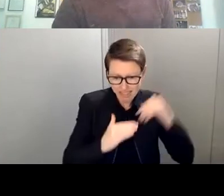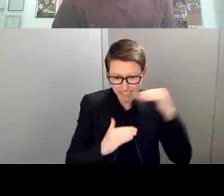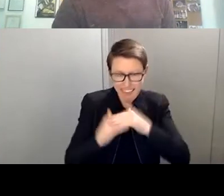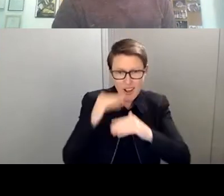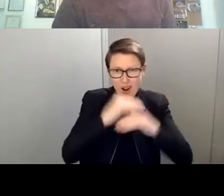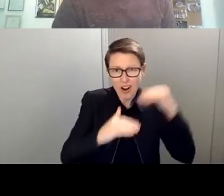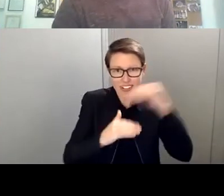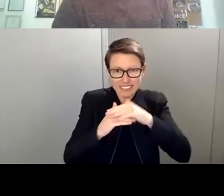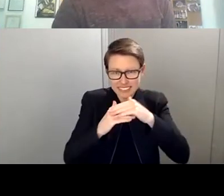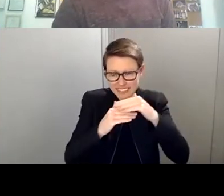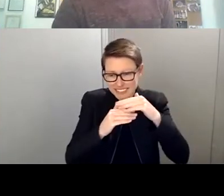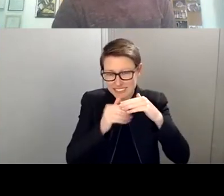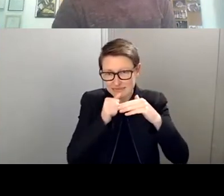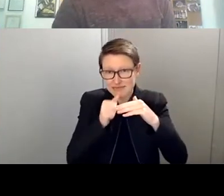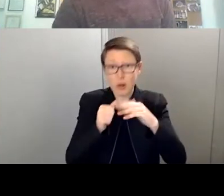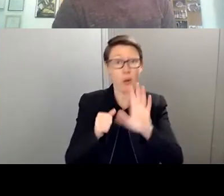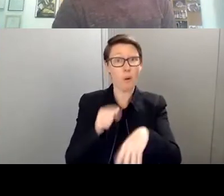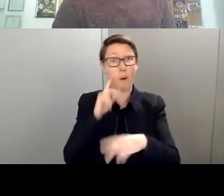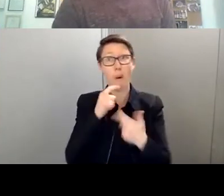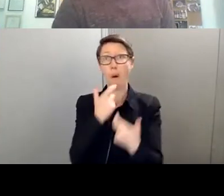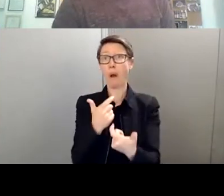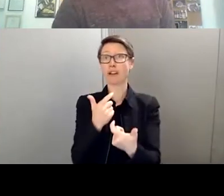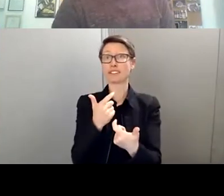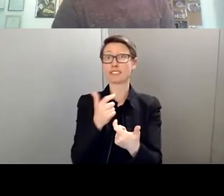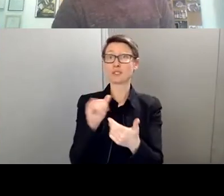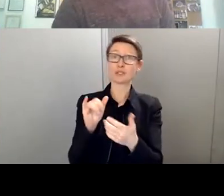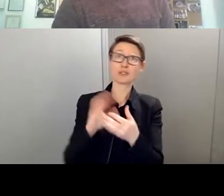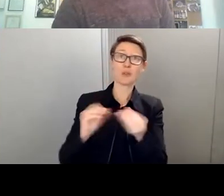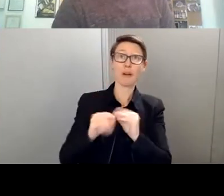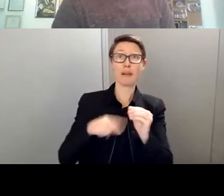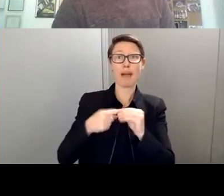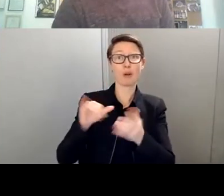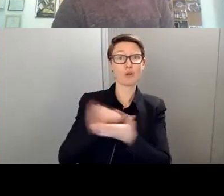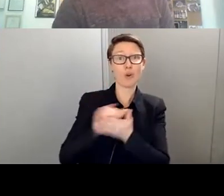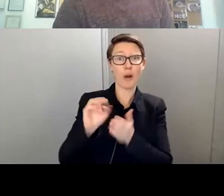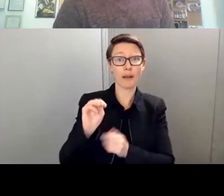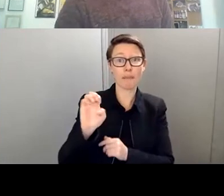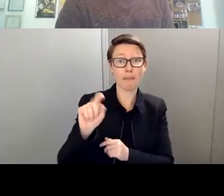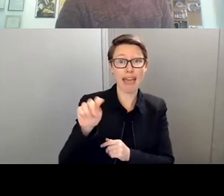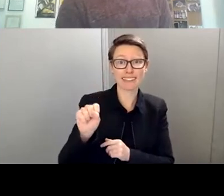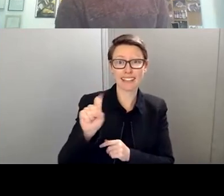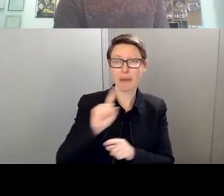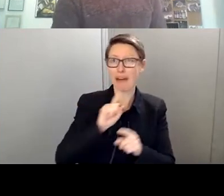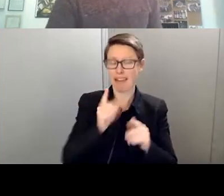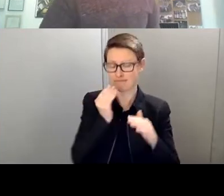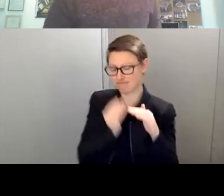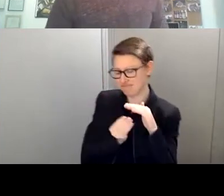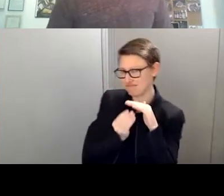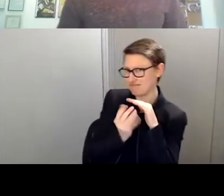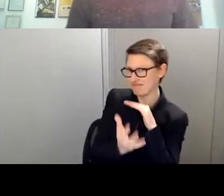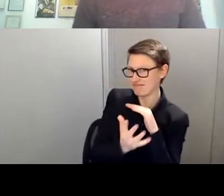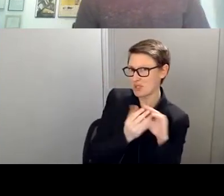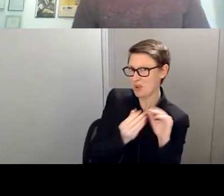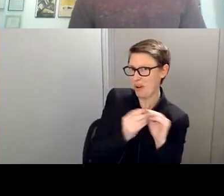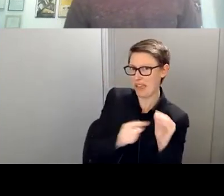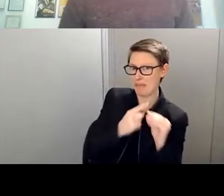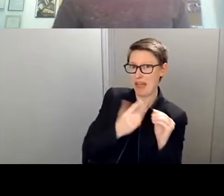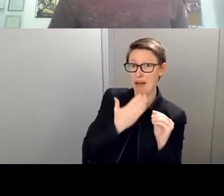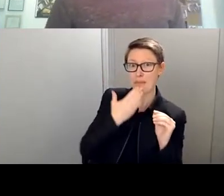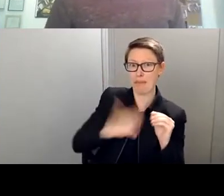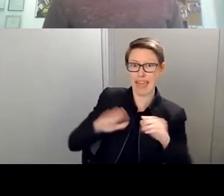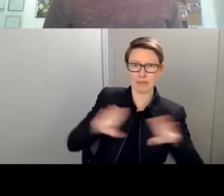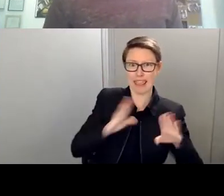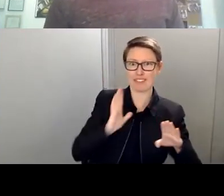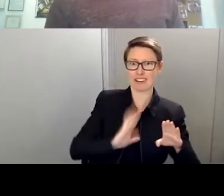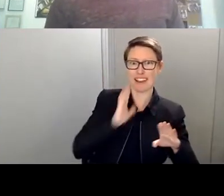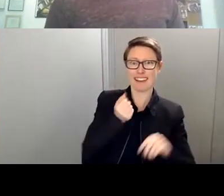in thinking it's a story about the New York Mets, but it's actually a story about bad behavior in the 1990s and what